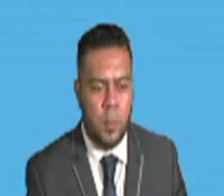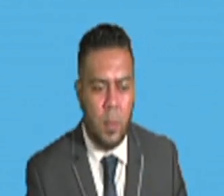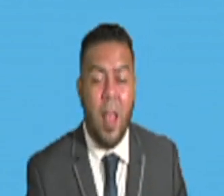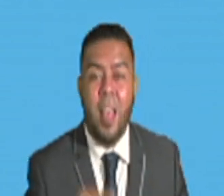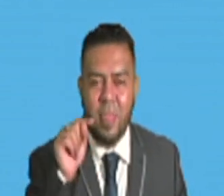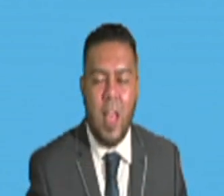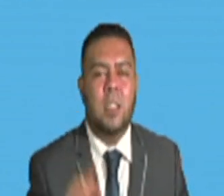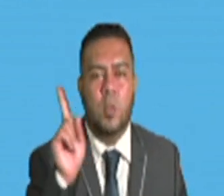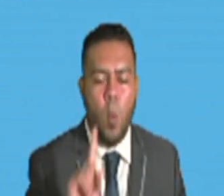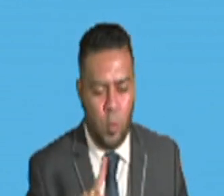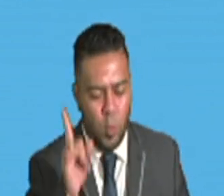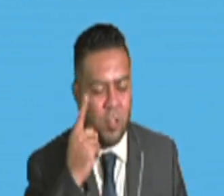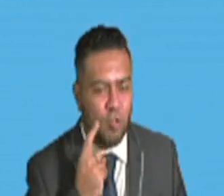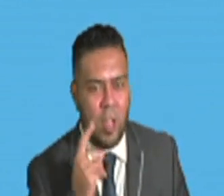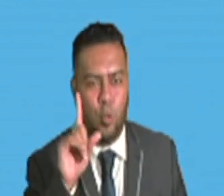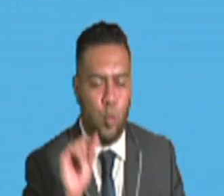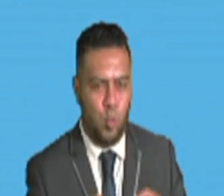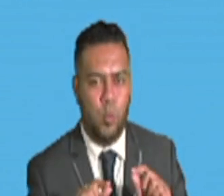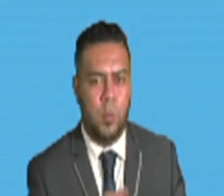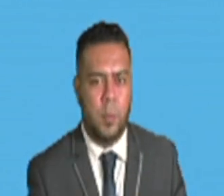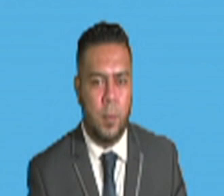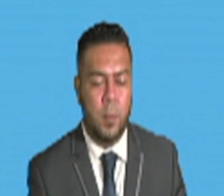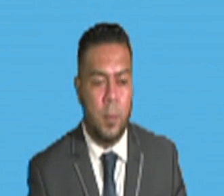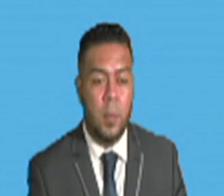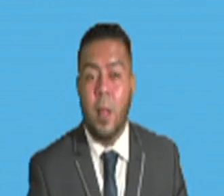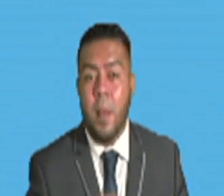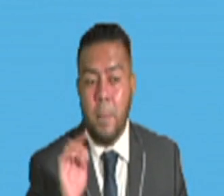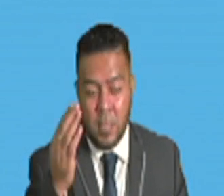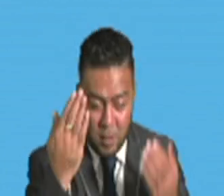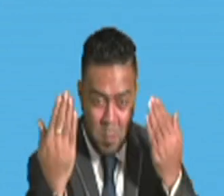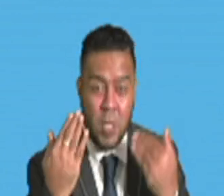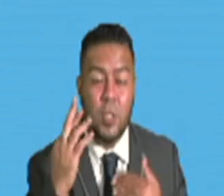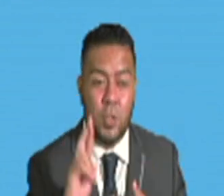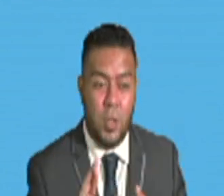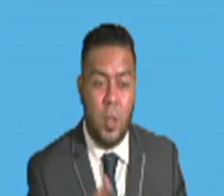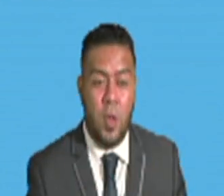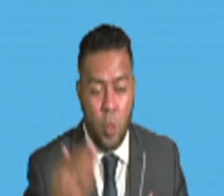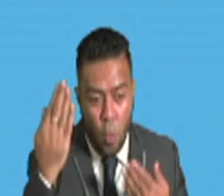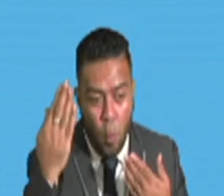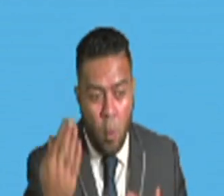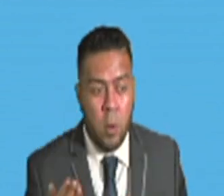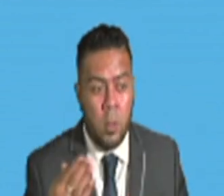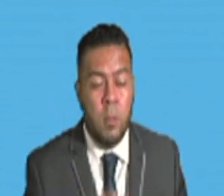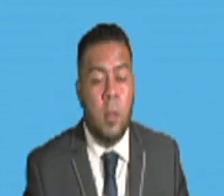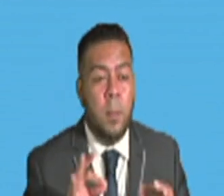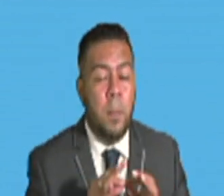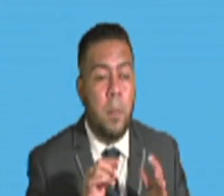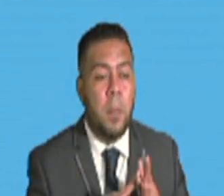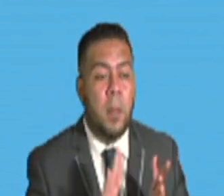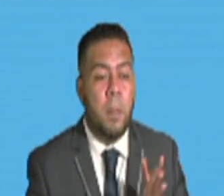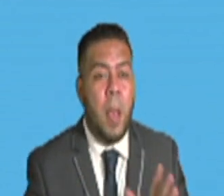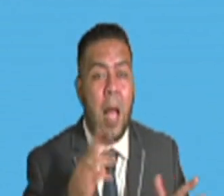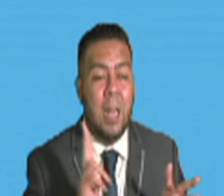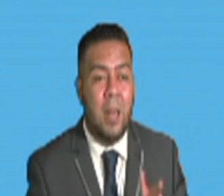That is what we are trying to address. Mr. Speaker, sir, Honourable Bhiman Prasad talked